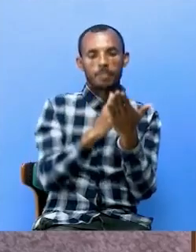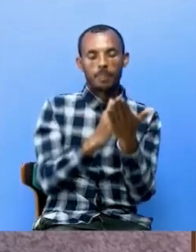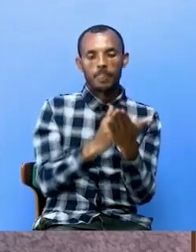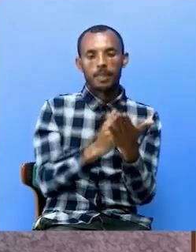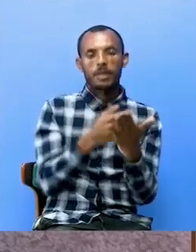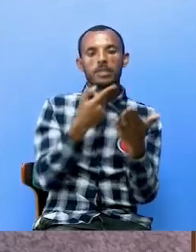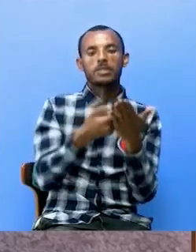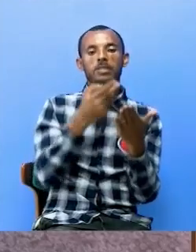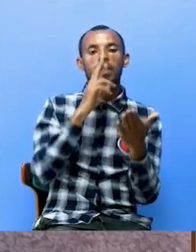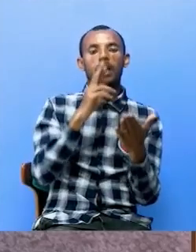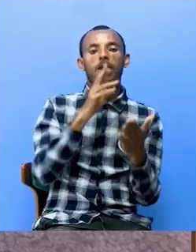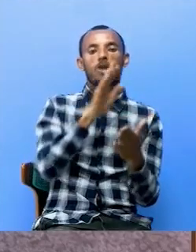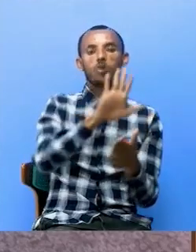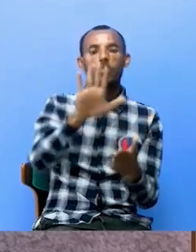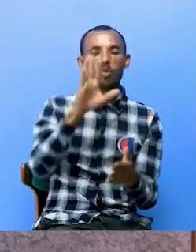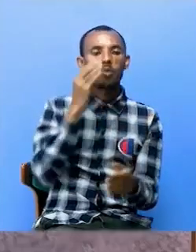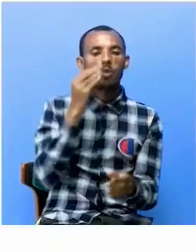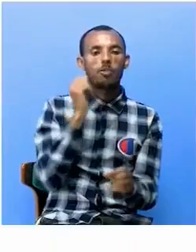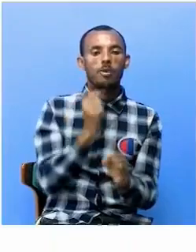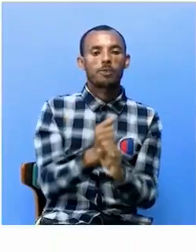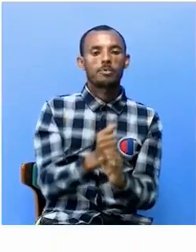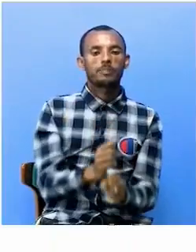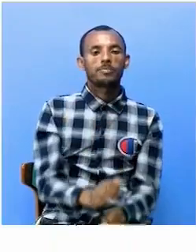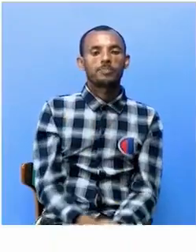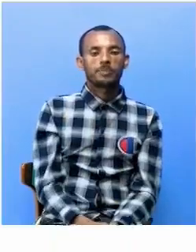So these are your homework.